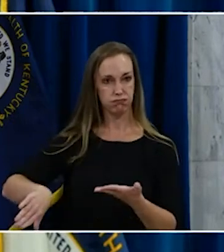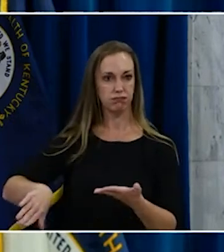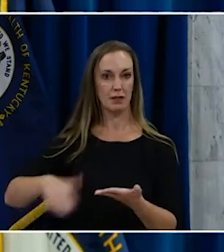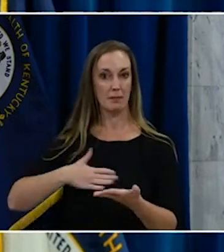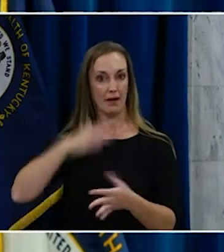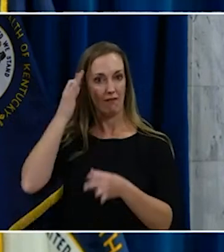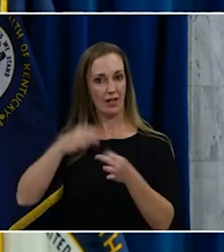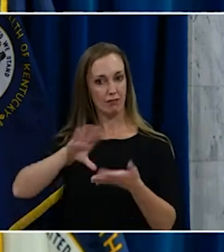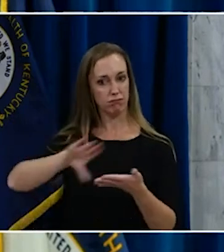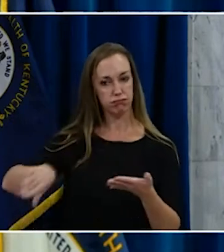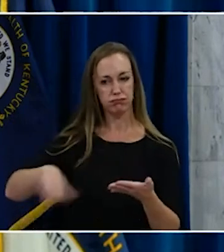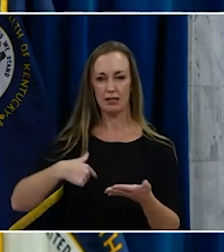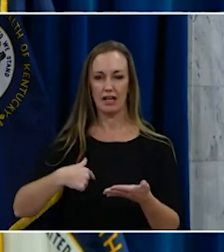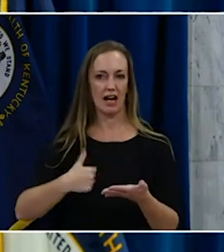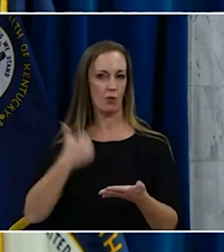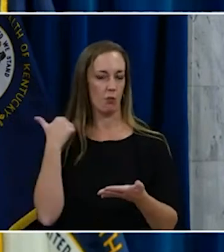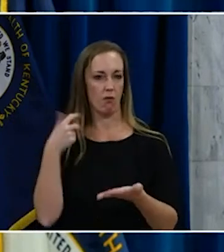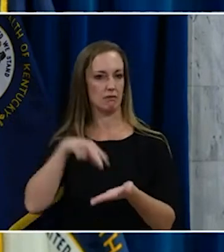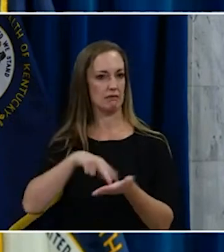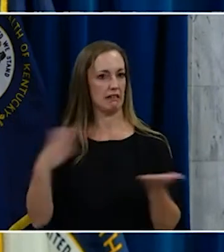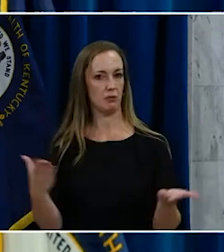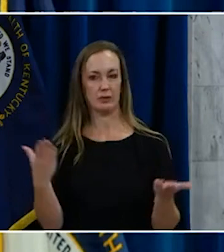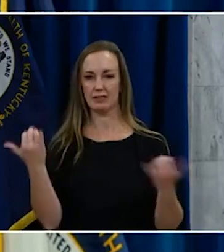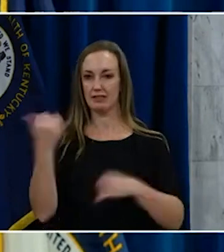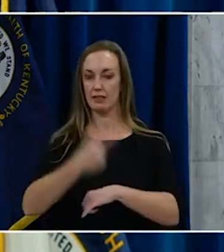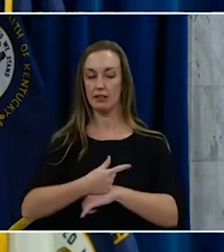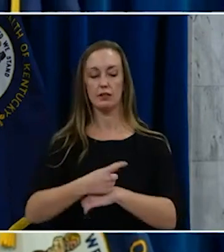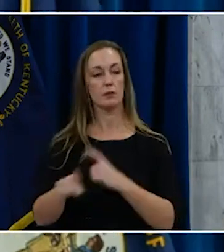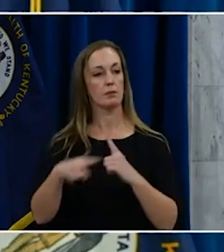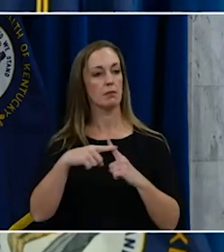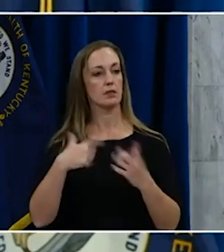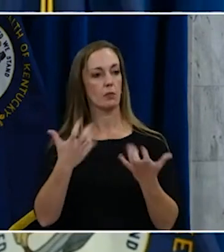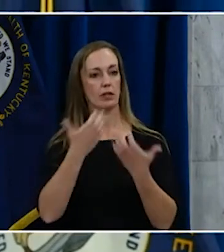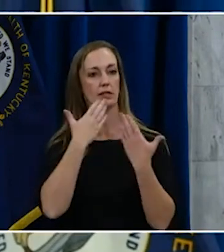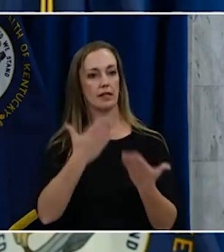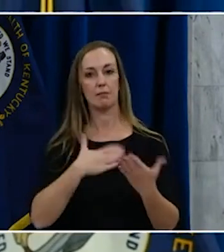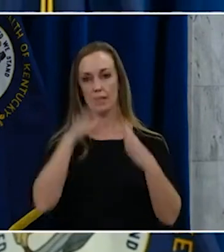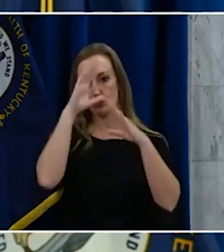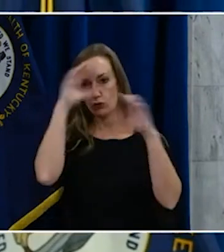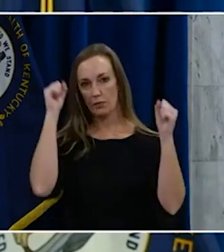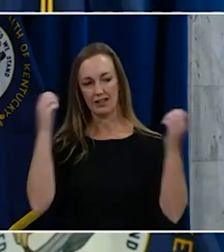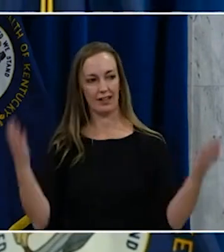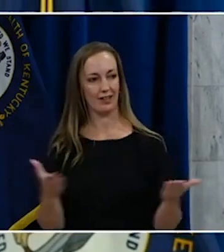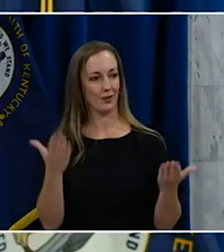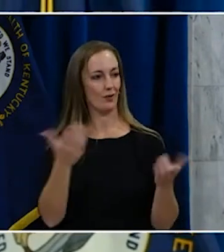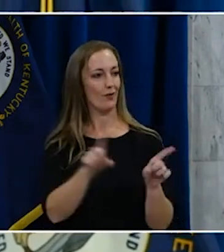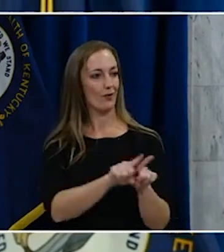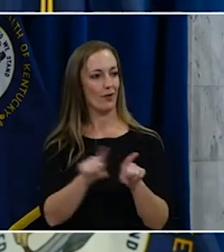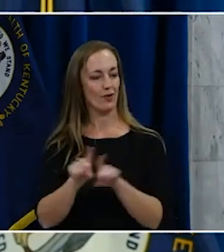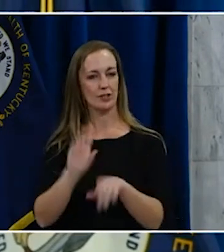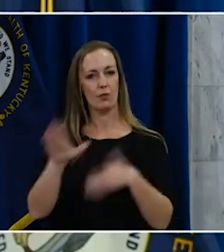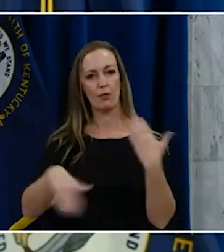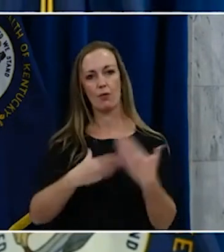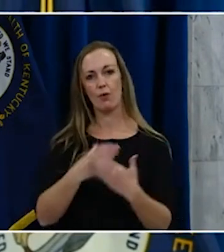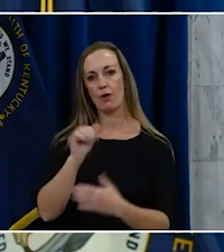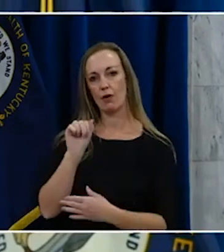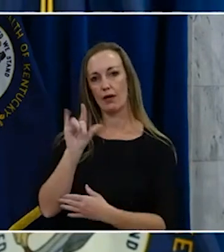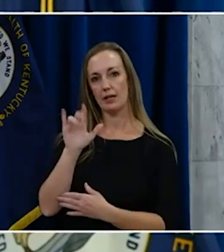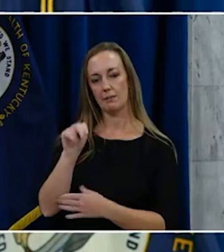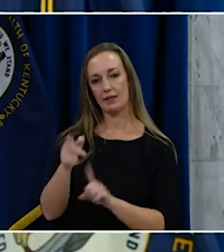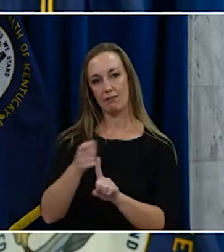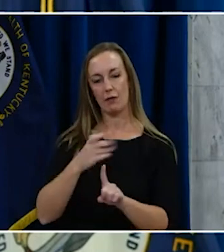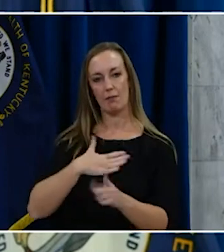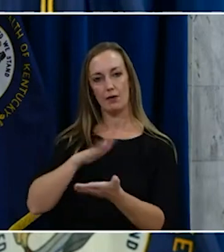before you today. Additionally, I would like to thank my superintendent who is here, as well as all the administrators from my